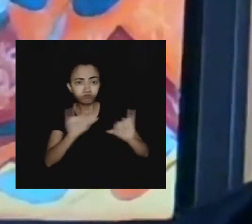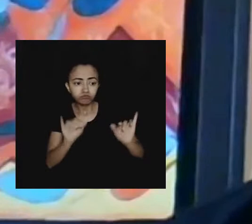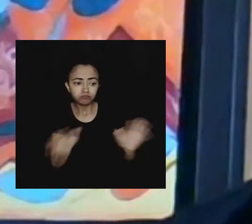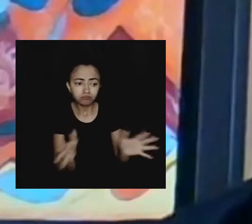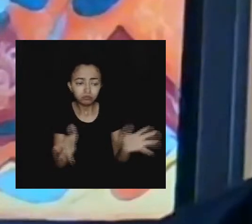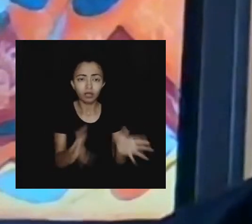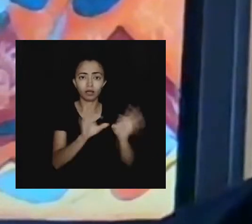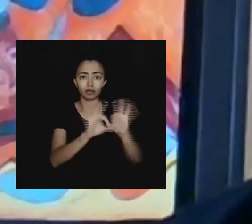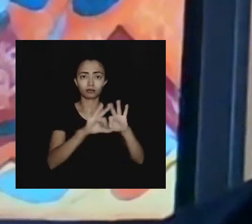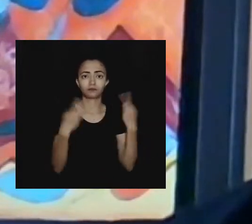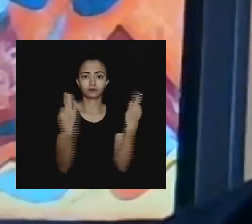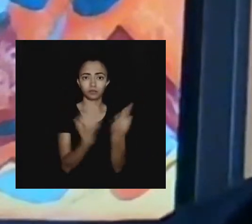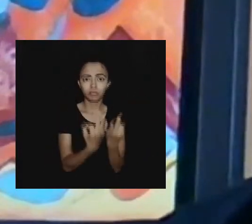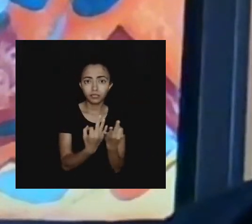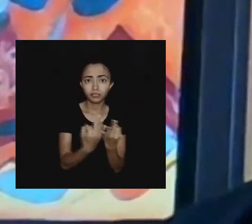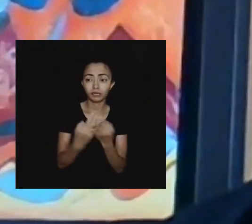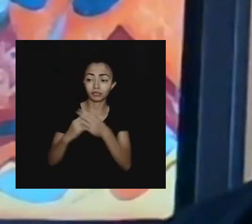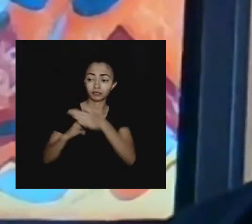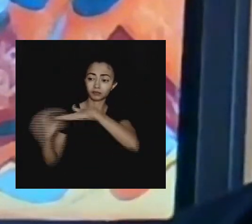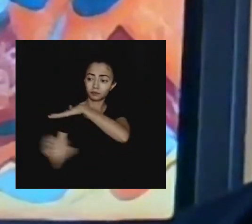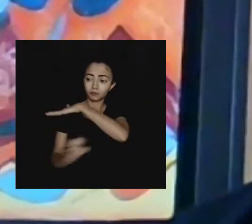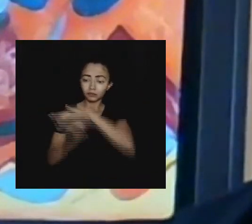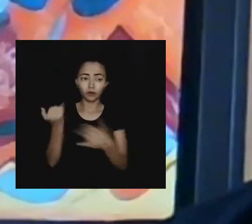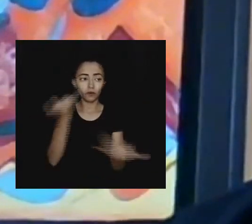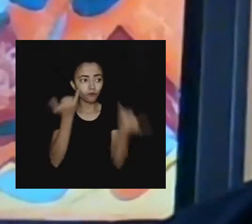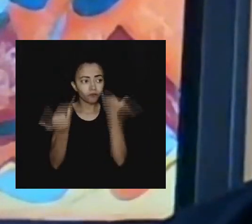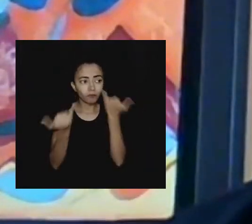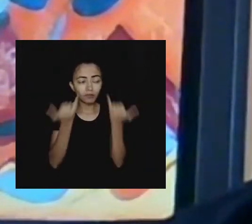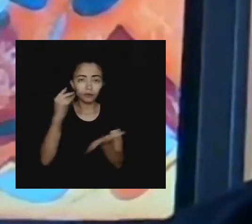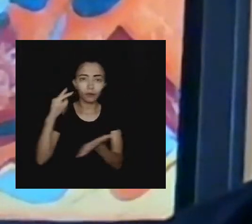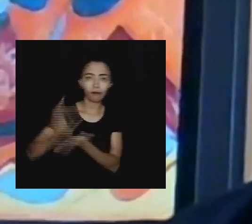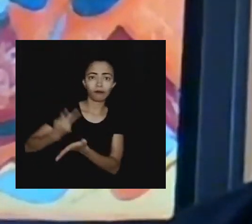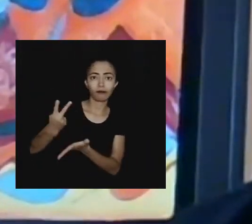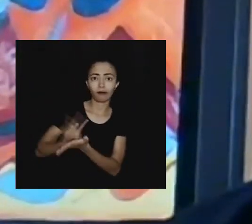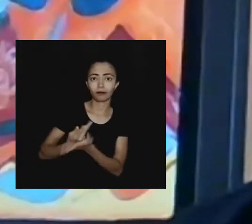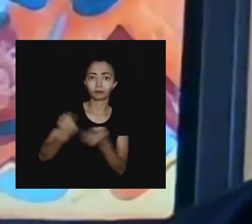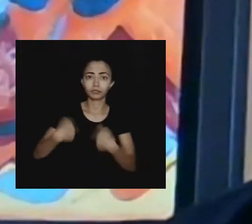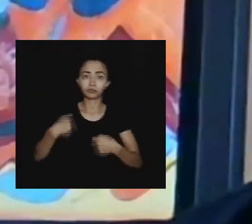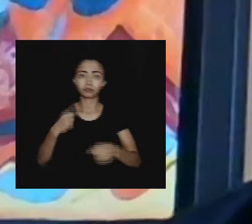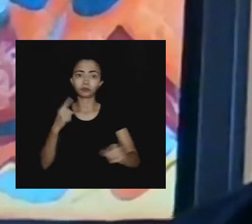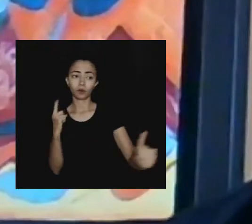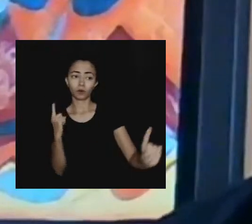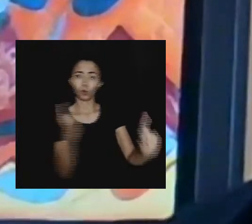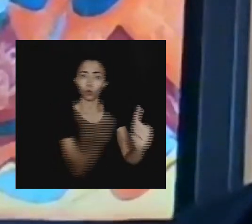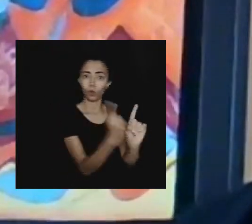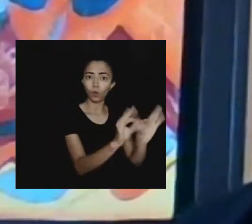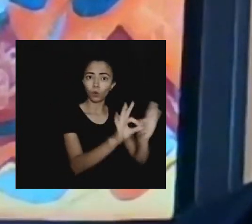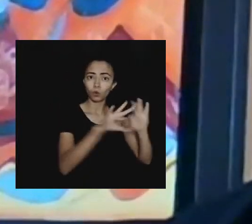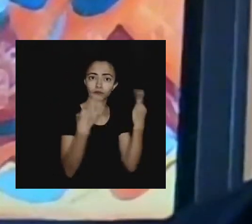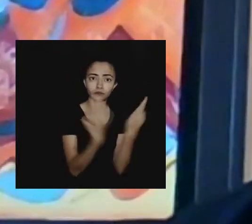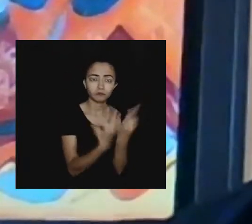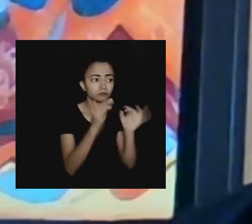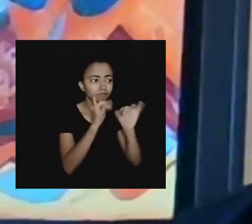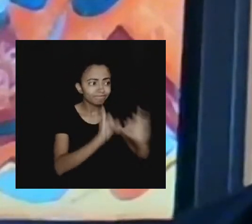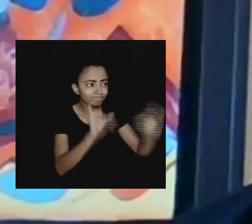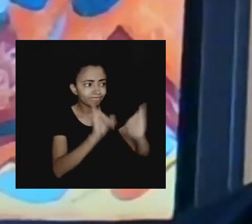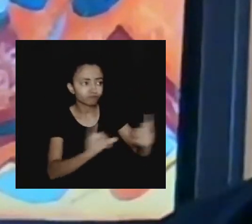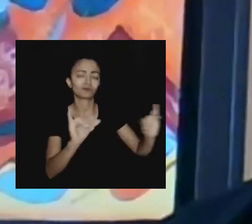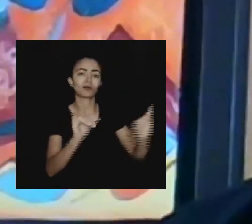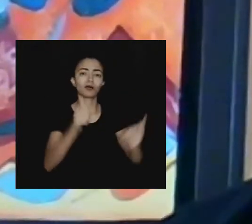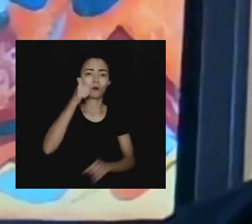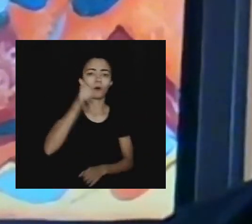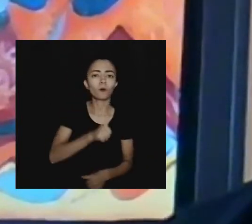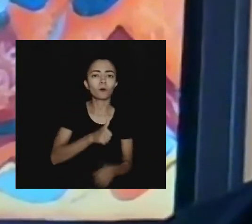this information is not only the decision of the women, it's also made by the men, the